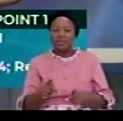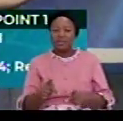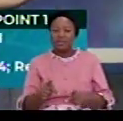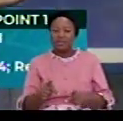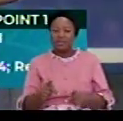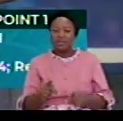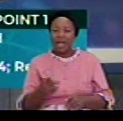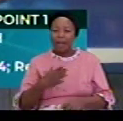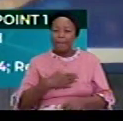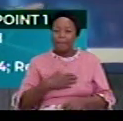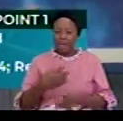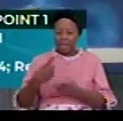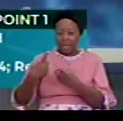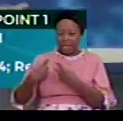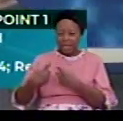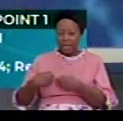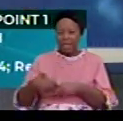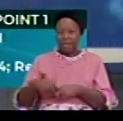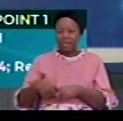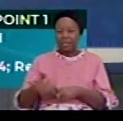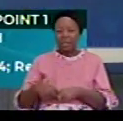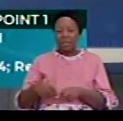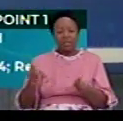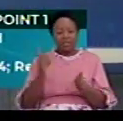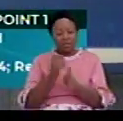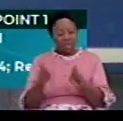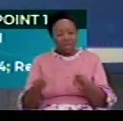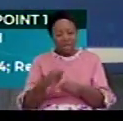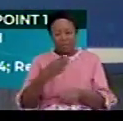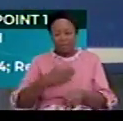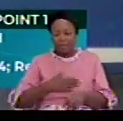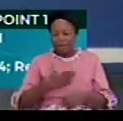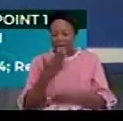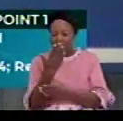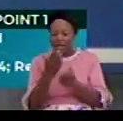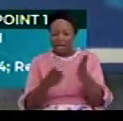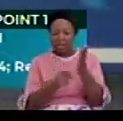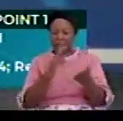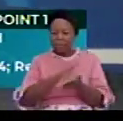My heart, like my hands, are plain.